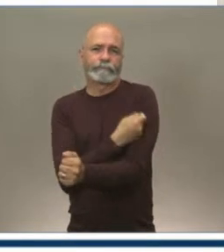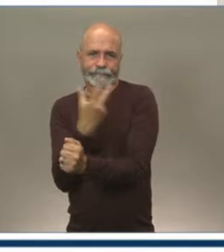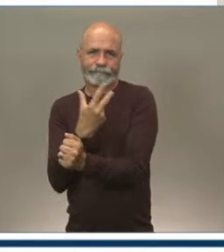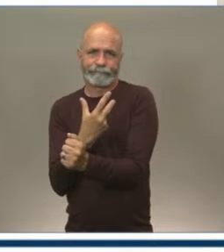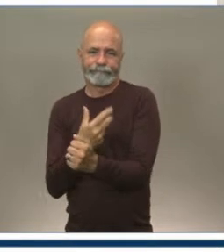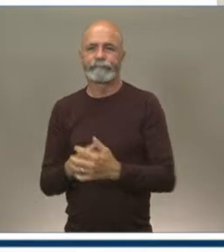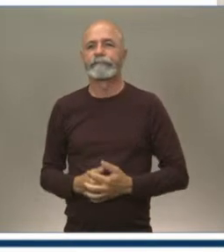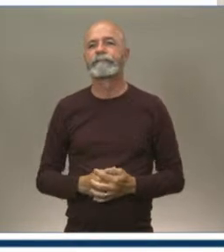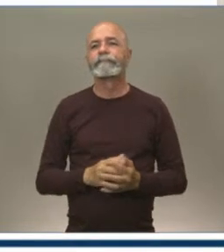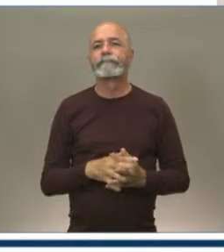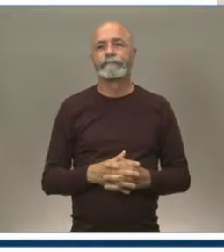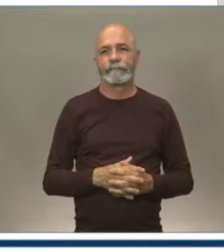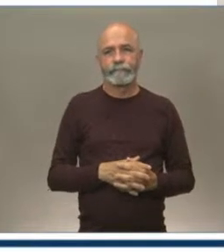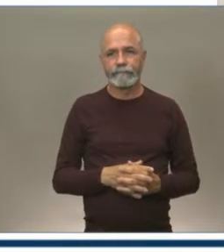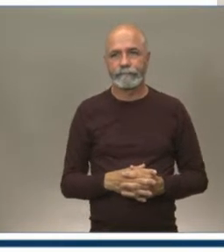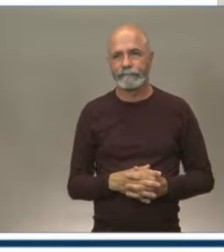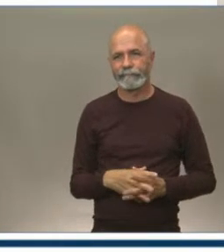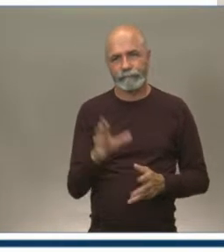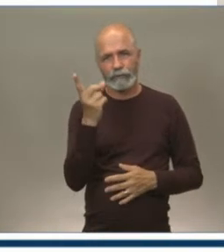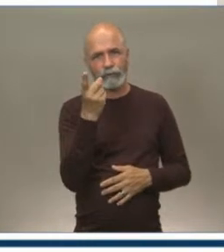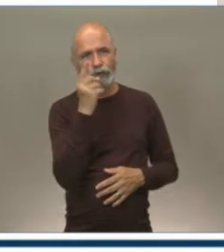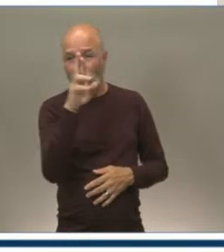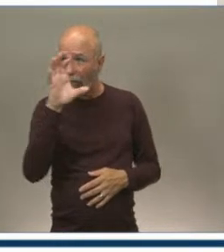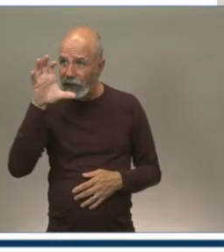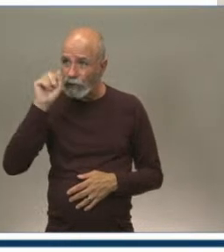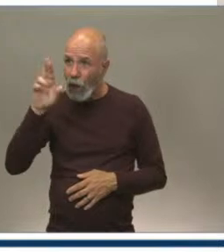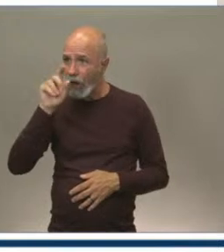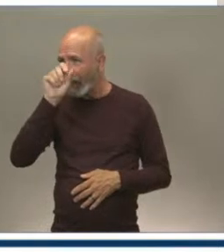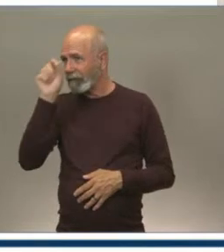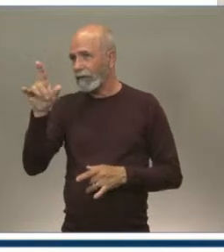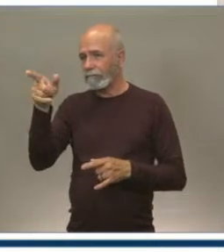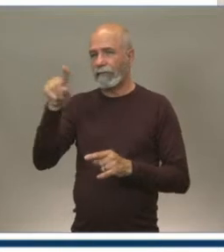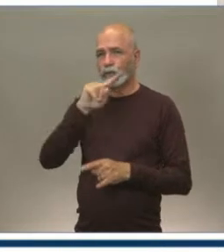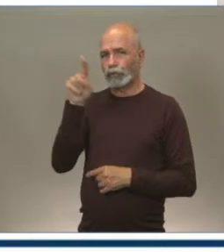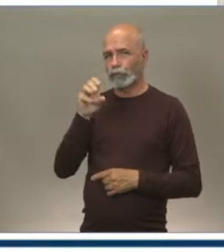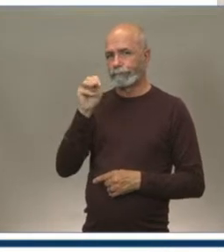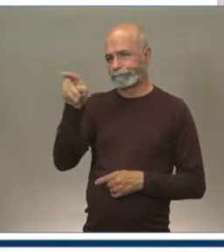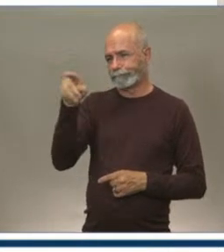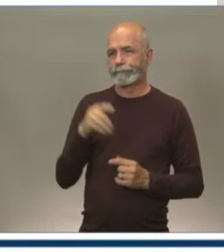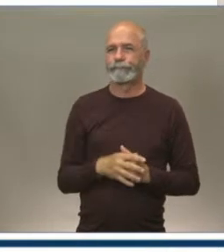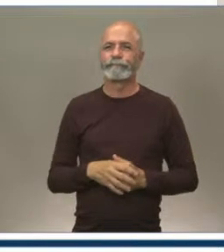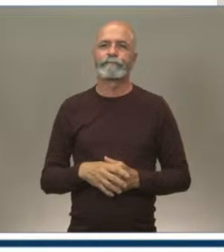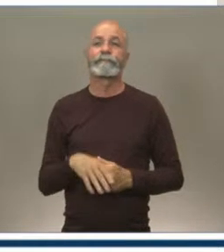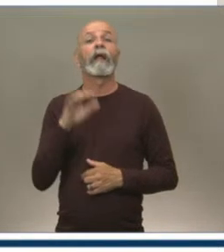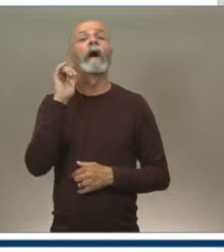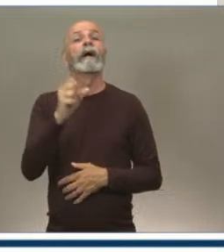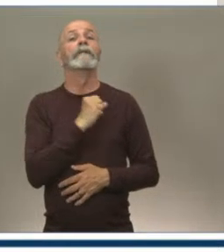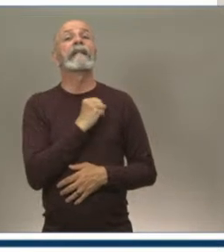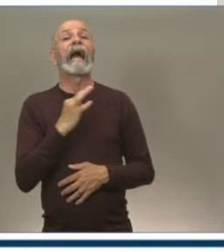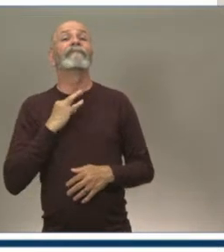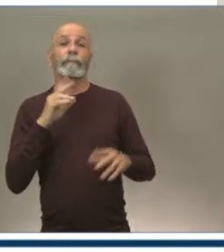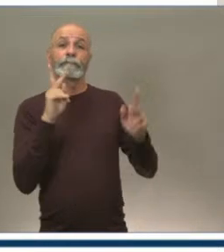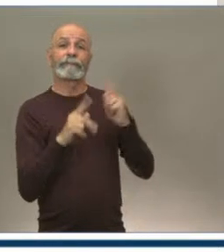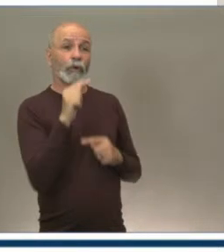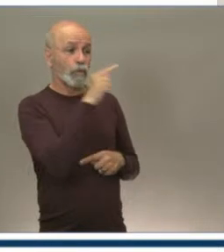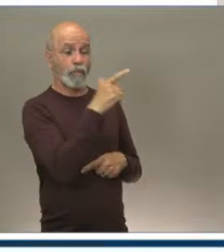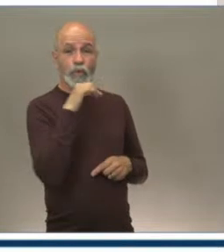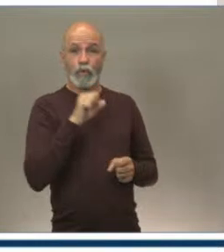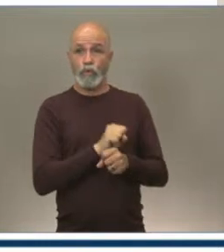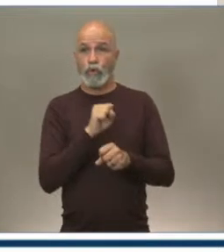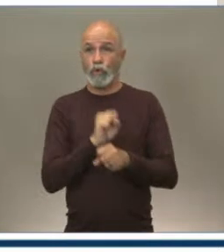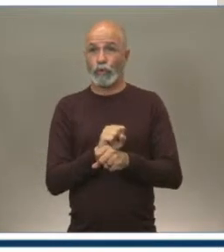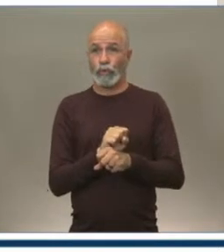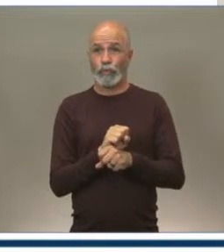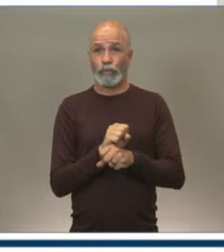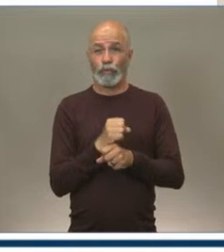you. Dr. Carr, can you tell us about the infected staff members? Were they just working in the one unit or moving around the